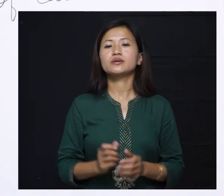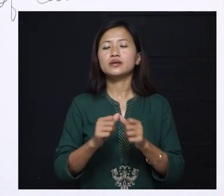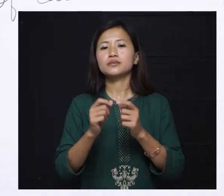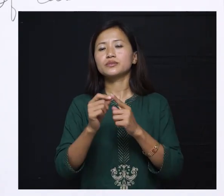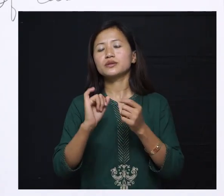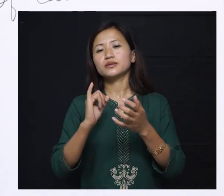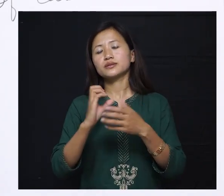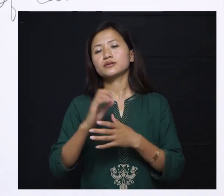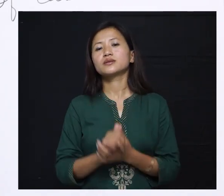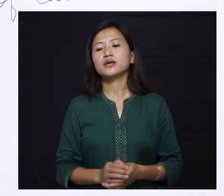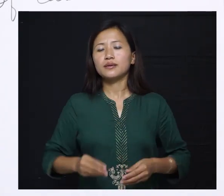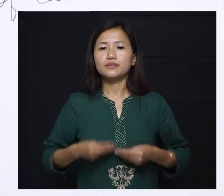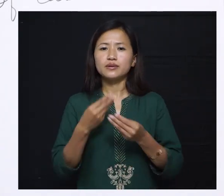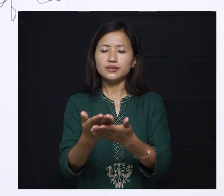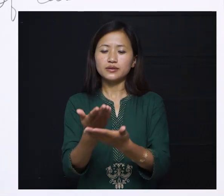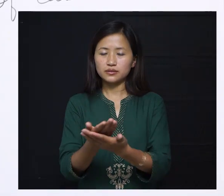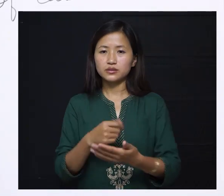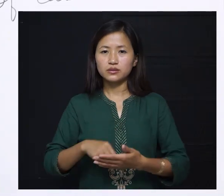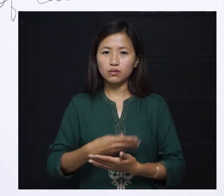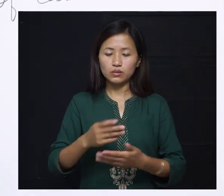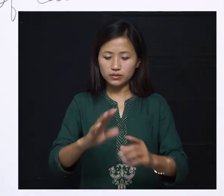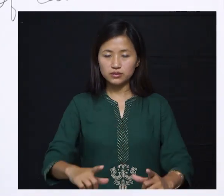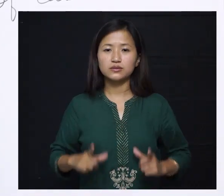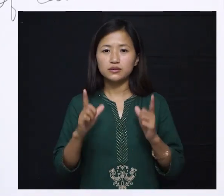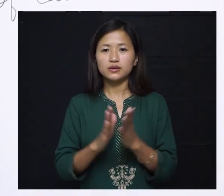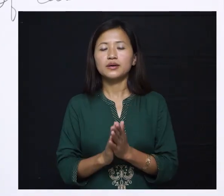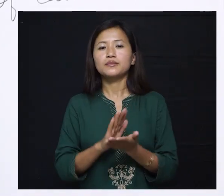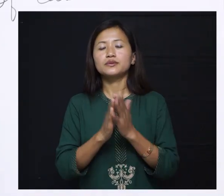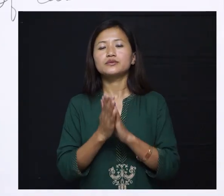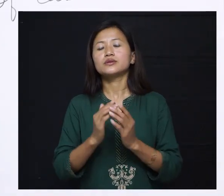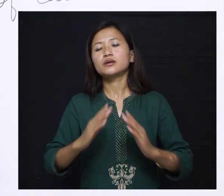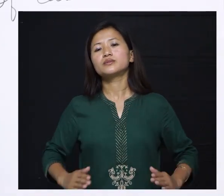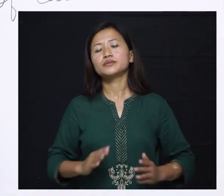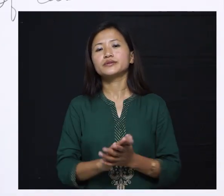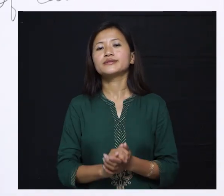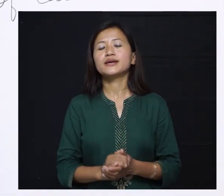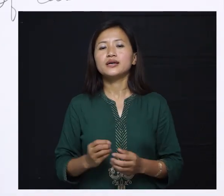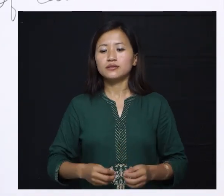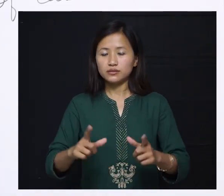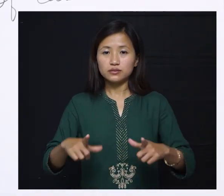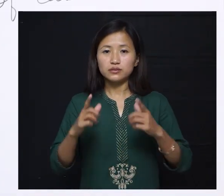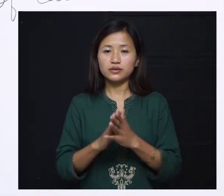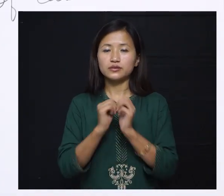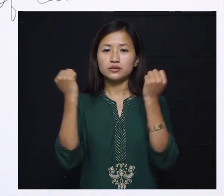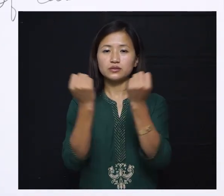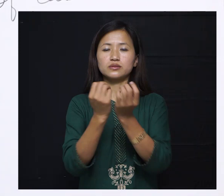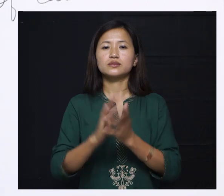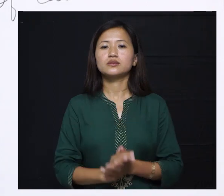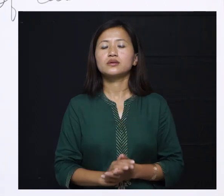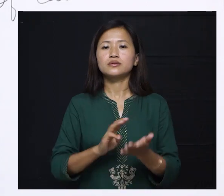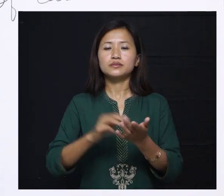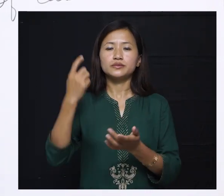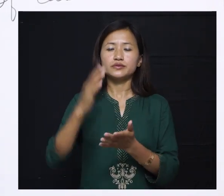also applied them in their lives, and that led to a peaceful and a harmonious society. So in the medieval times,